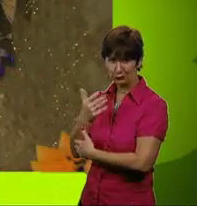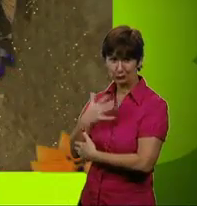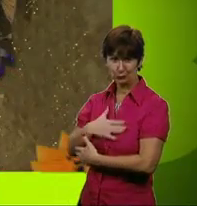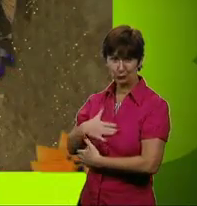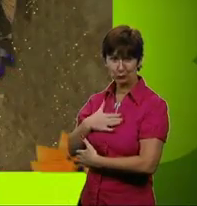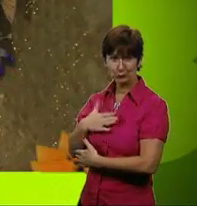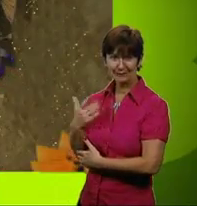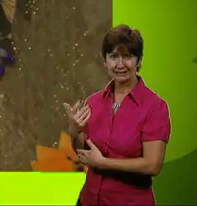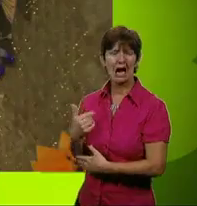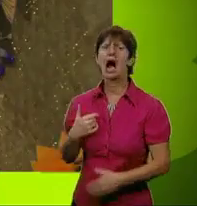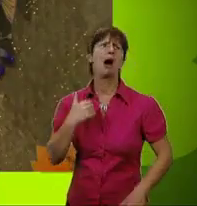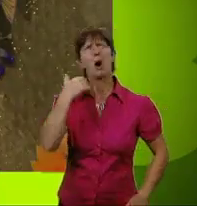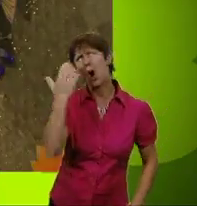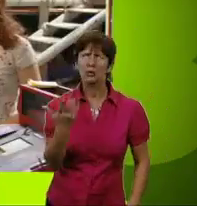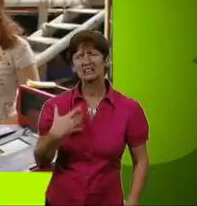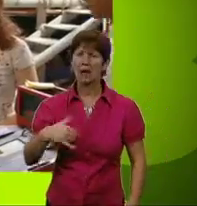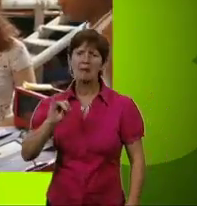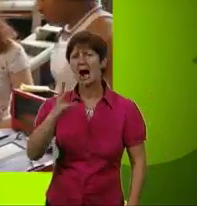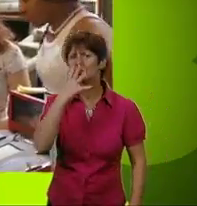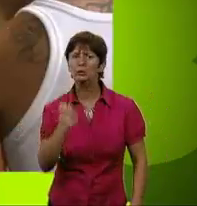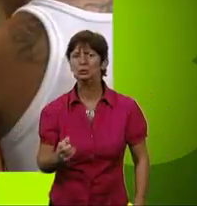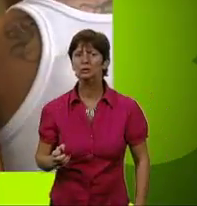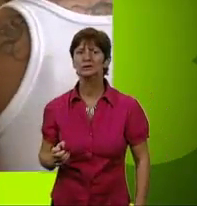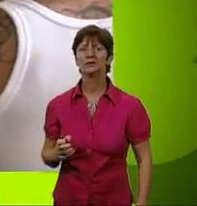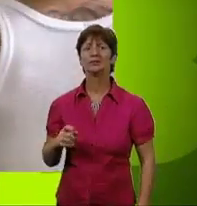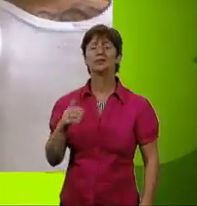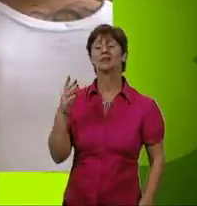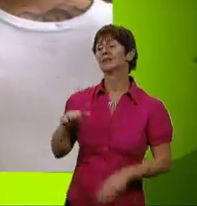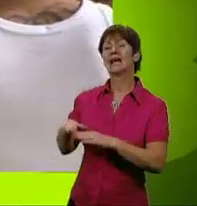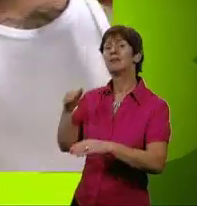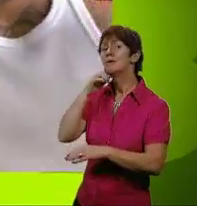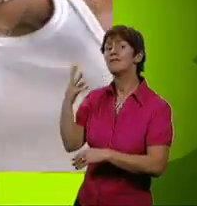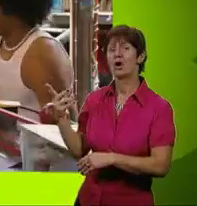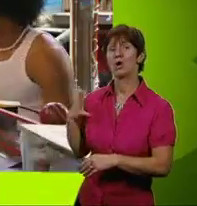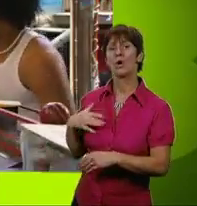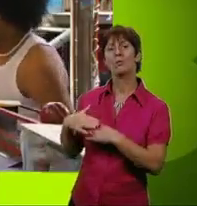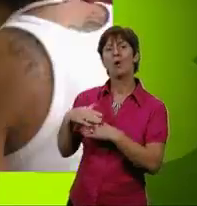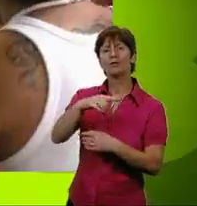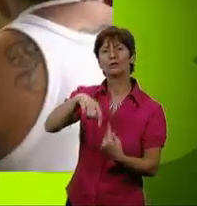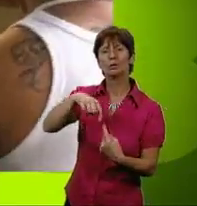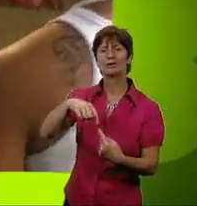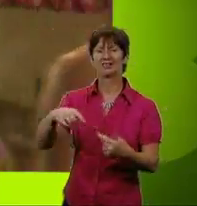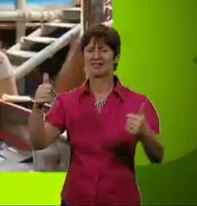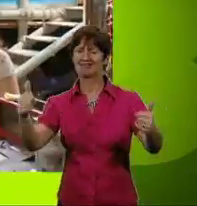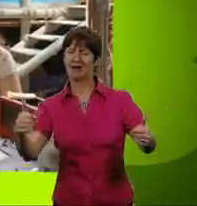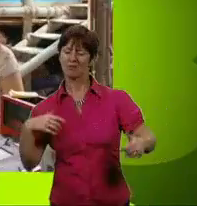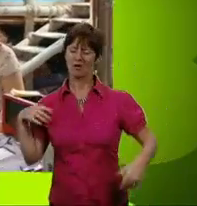not always in a bad mood. Table 4 wants some more of your smoothies, bro. Oh, I am smoking. Woo!